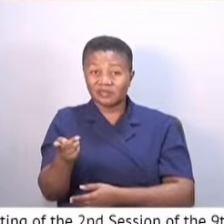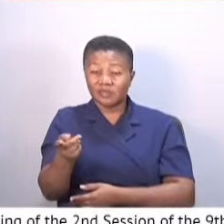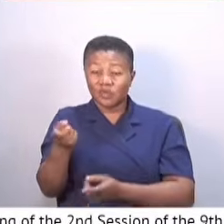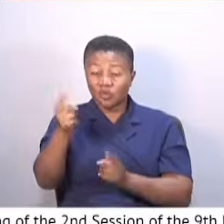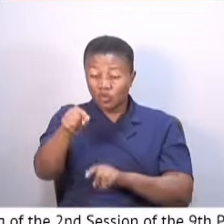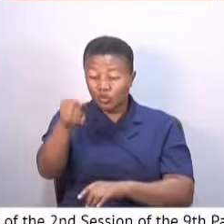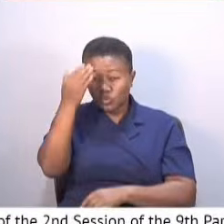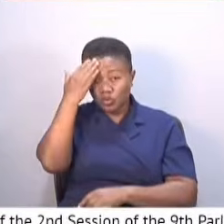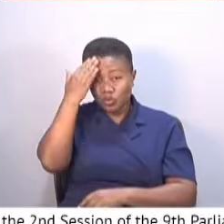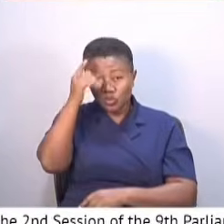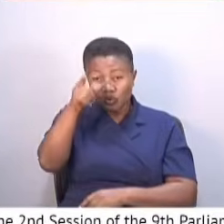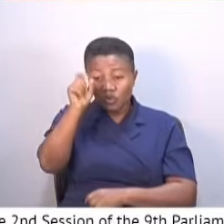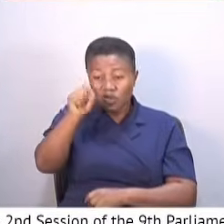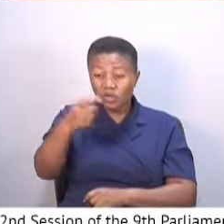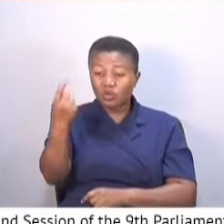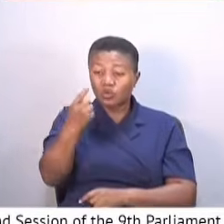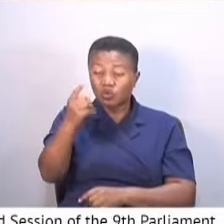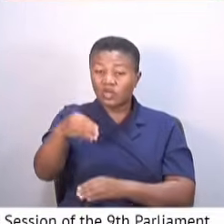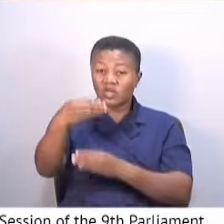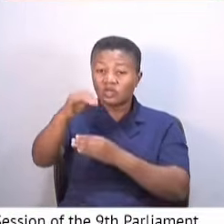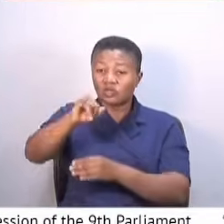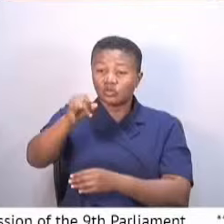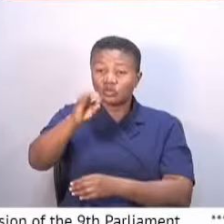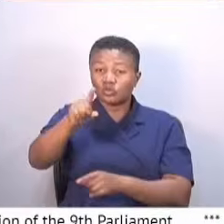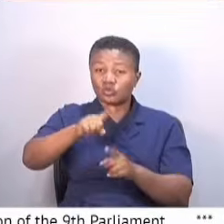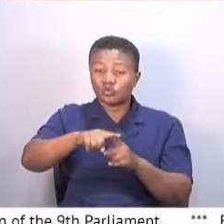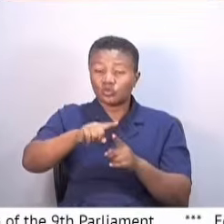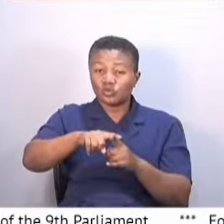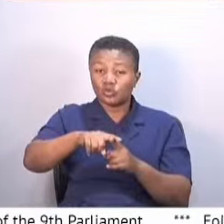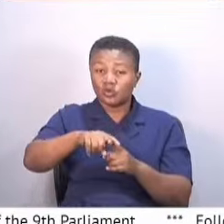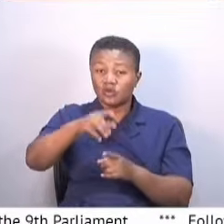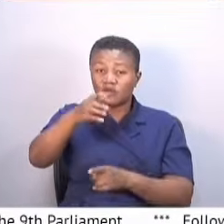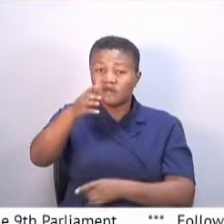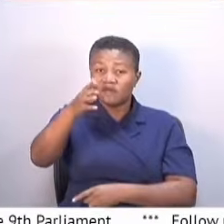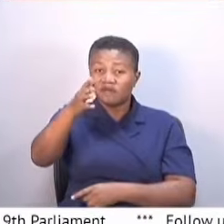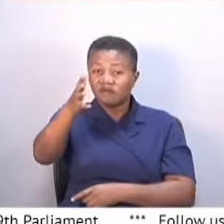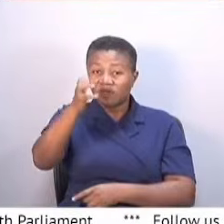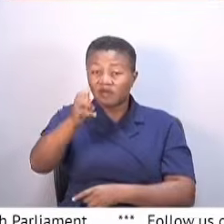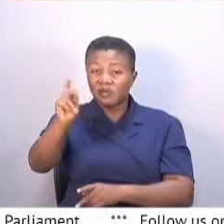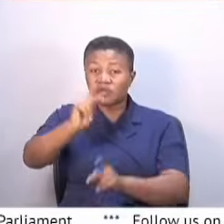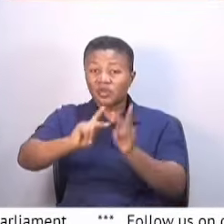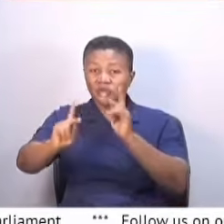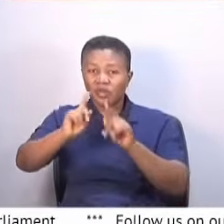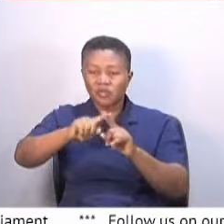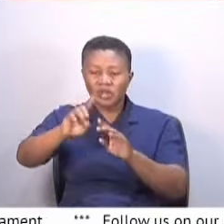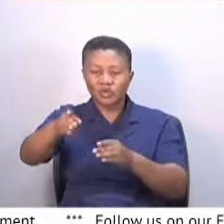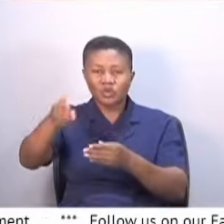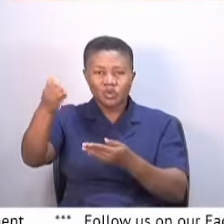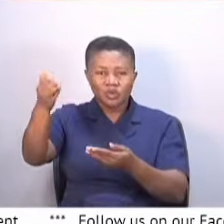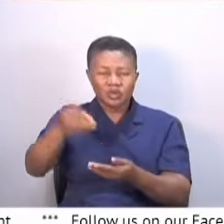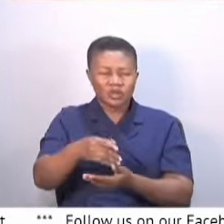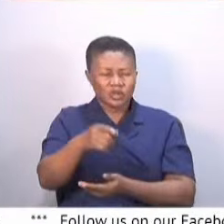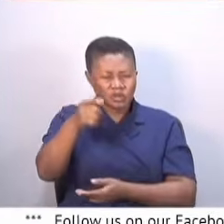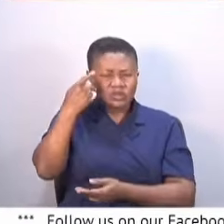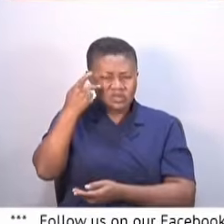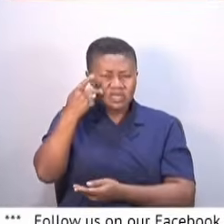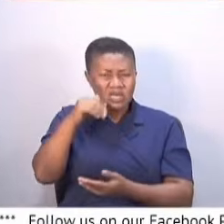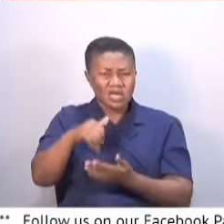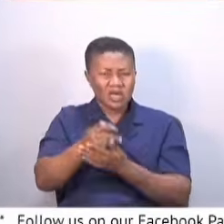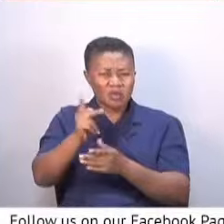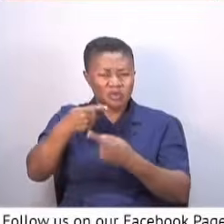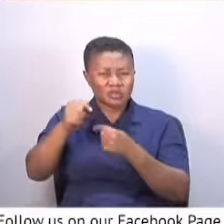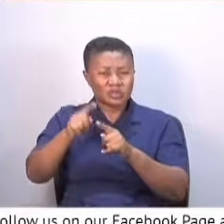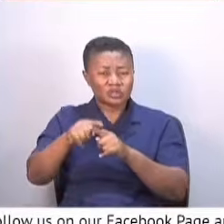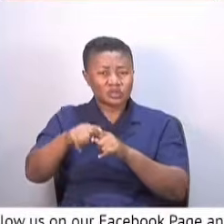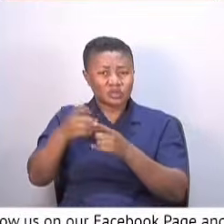When you know that you can only recruit 5,000 people, you open 500,000 jobs. That hit that is coming on you is the reason you cannot come to Parliament,